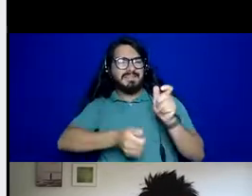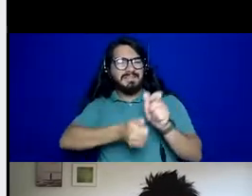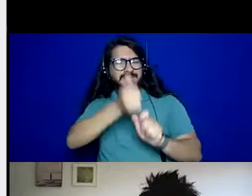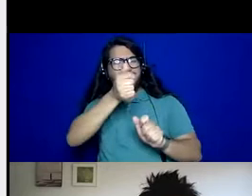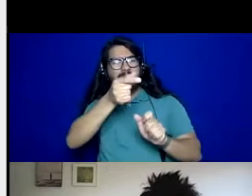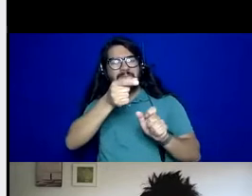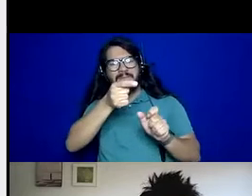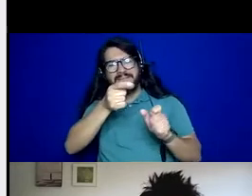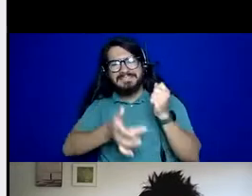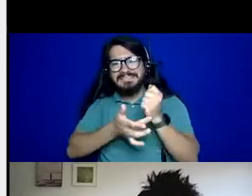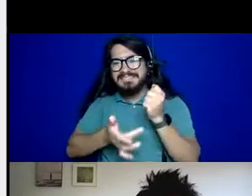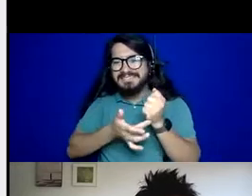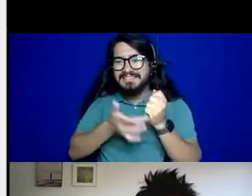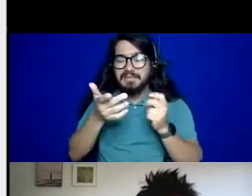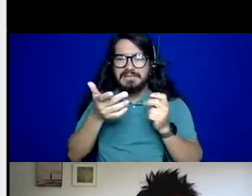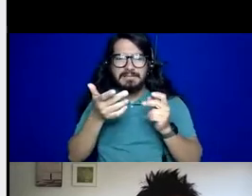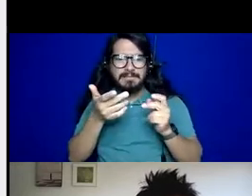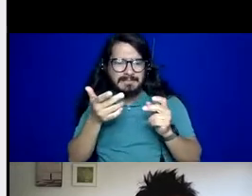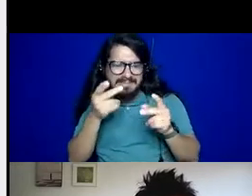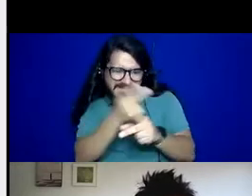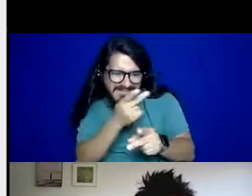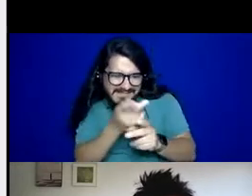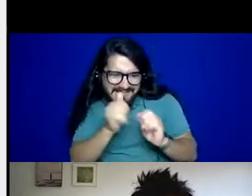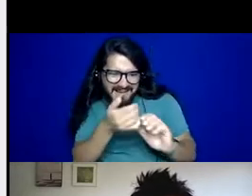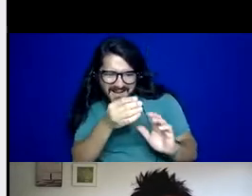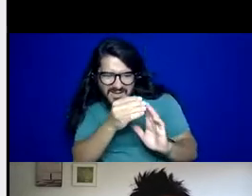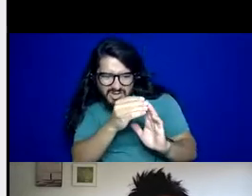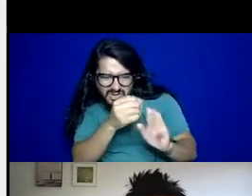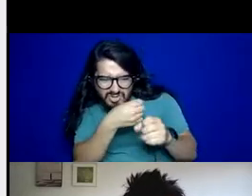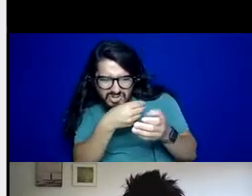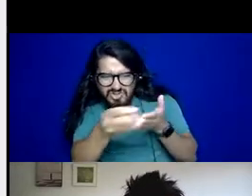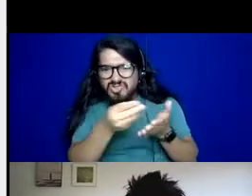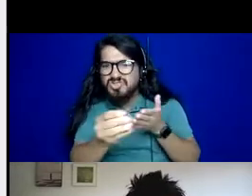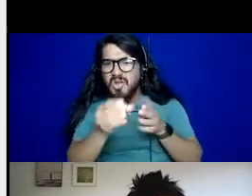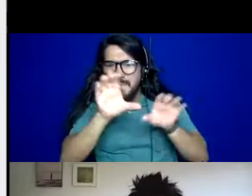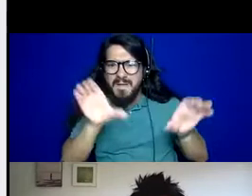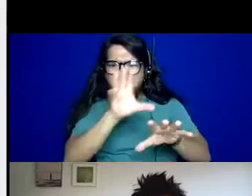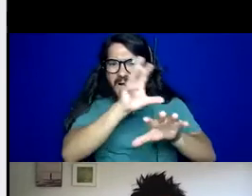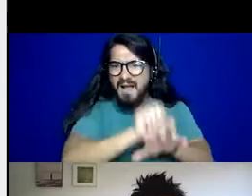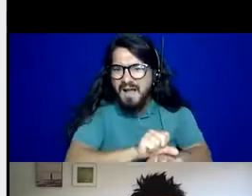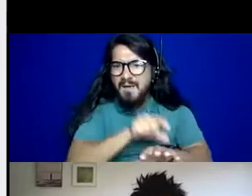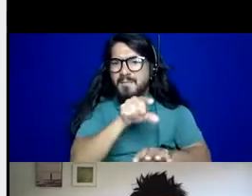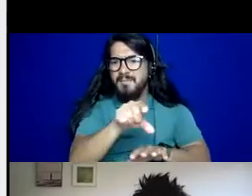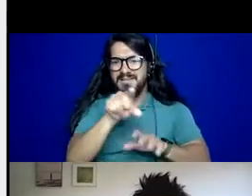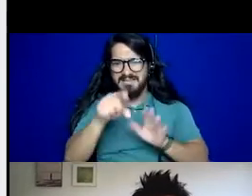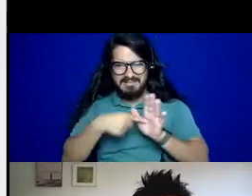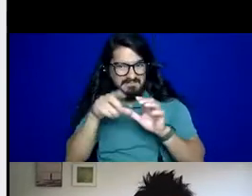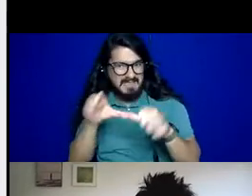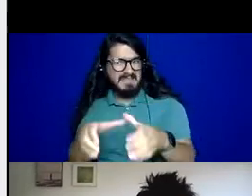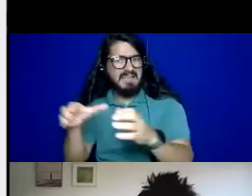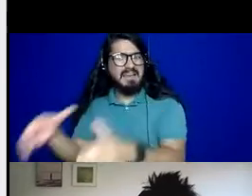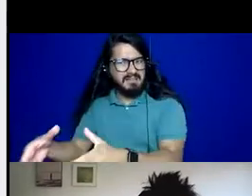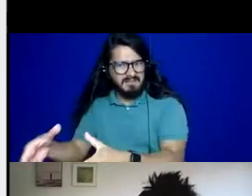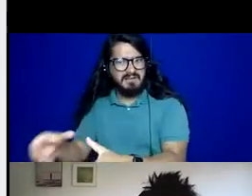to figure out what our shopping habits are and to sort of classify us in that way. And that in the long term creates, it